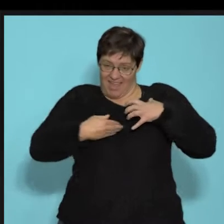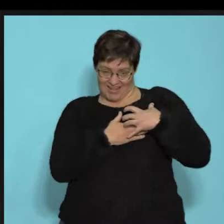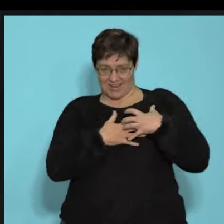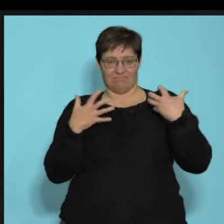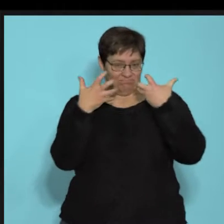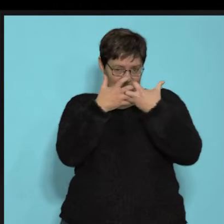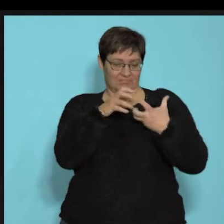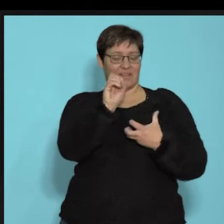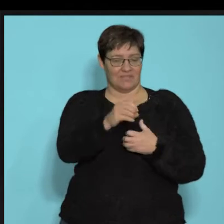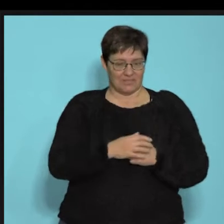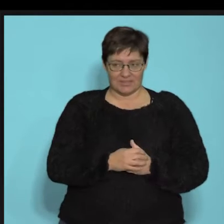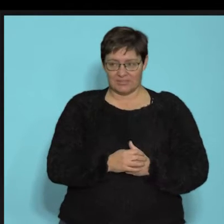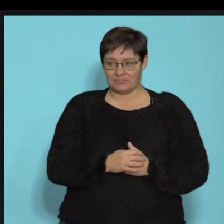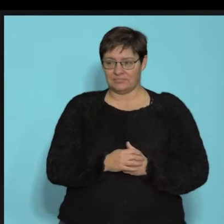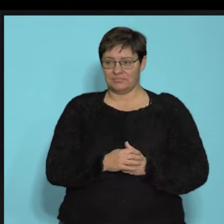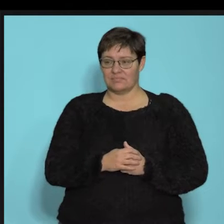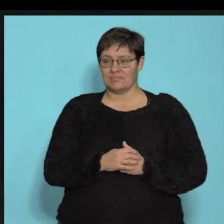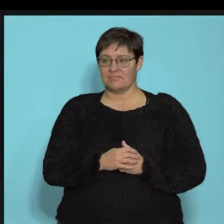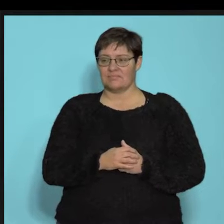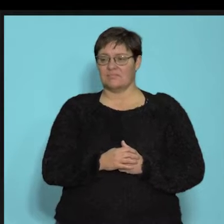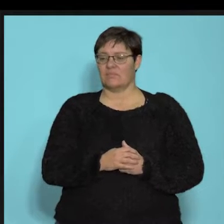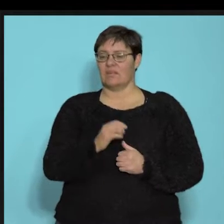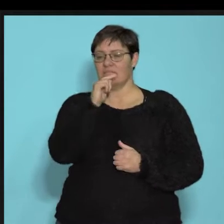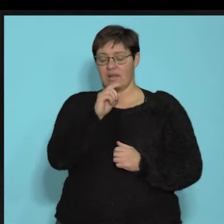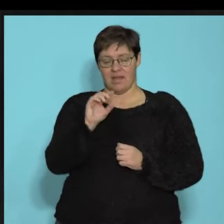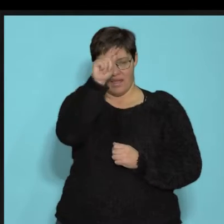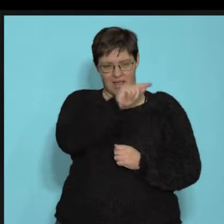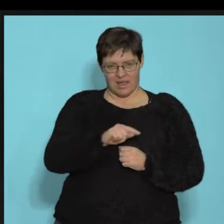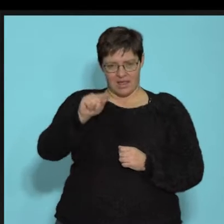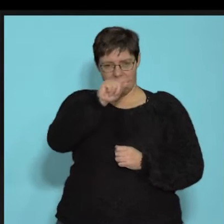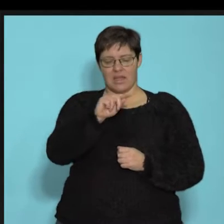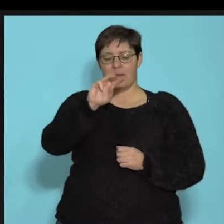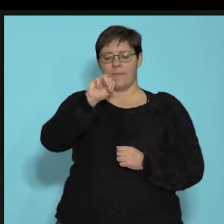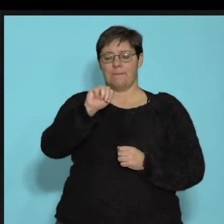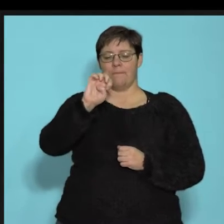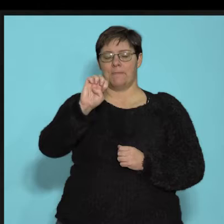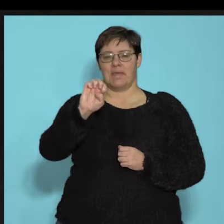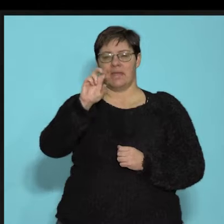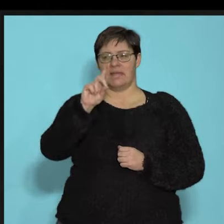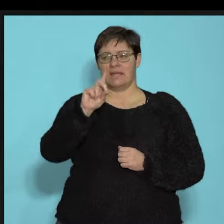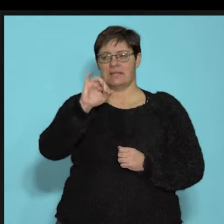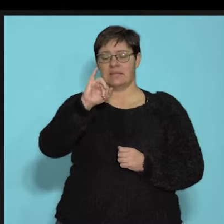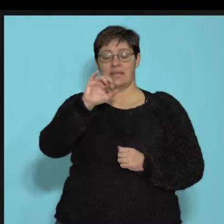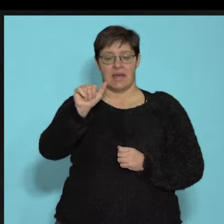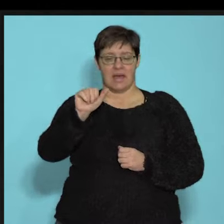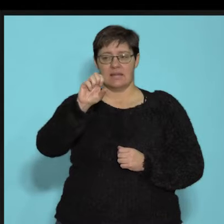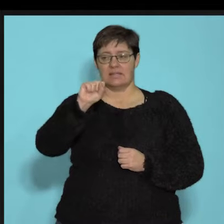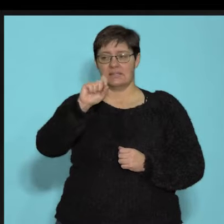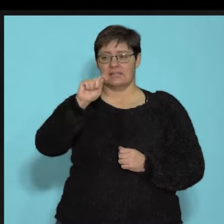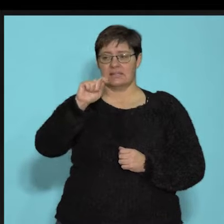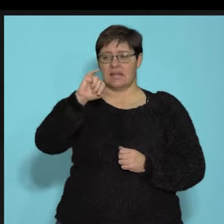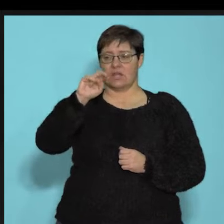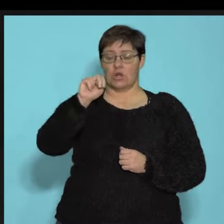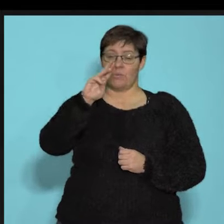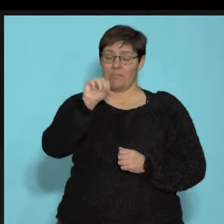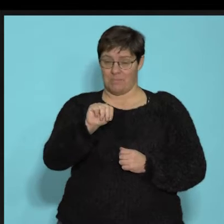thorax. And over here is an area called the mediastinum. And in between the lungs, we are